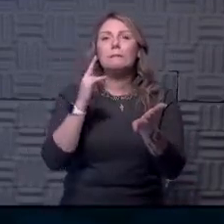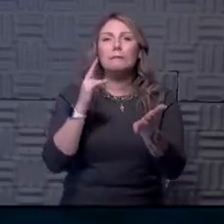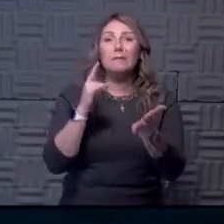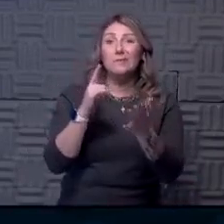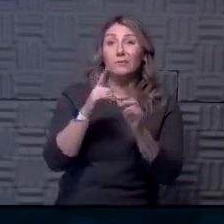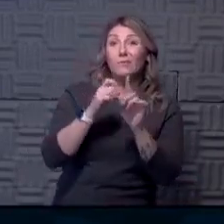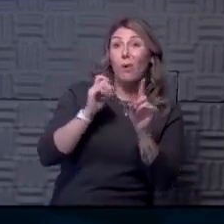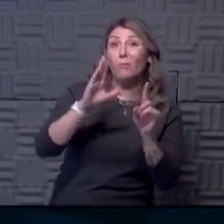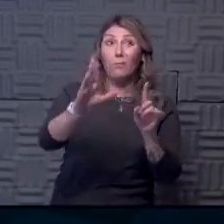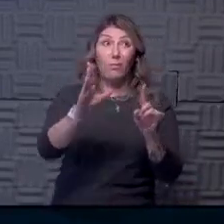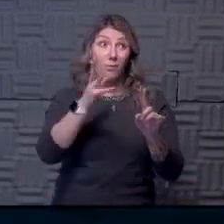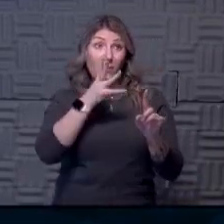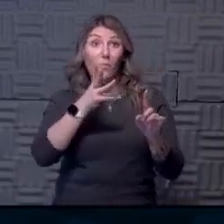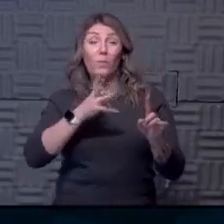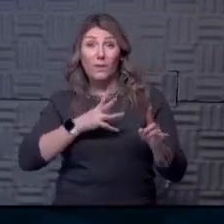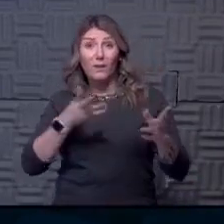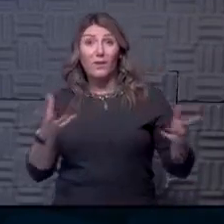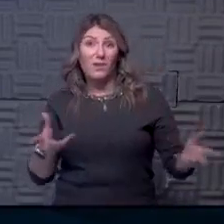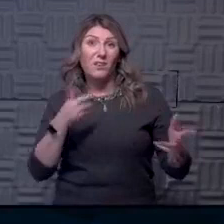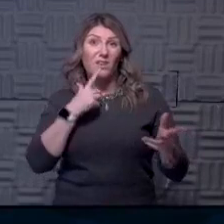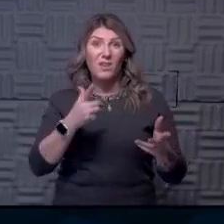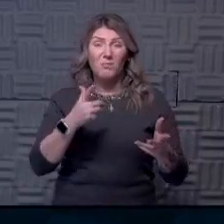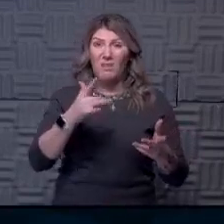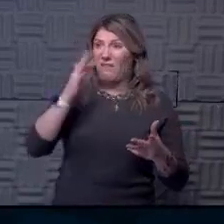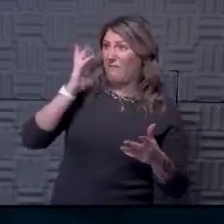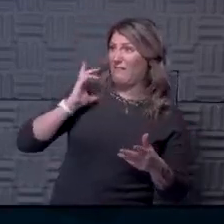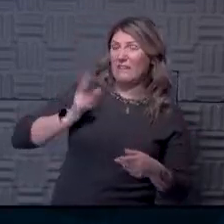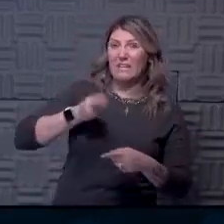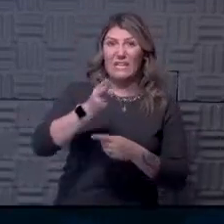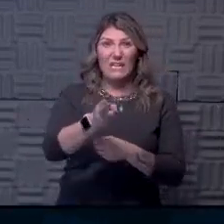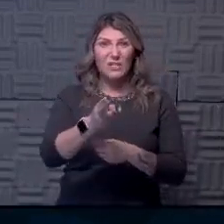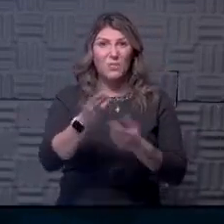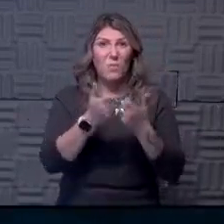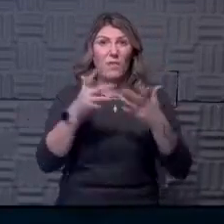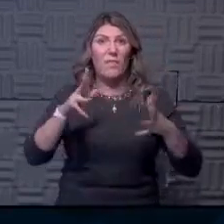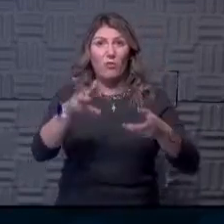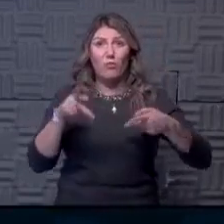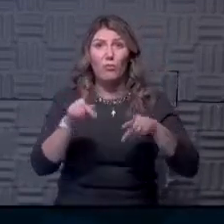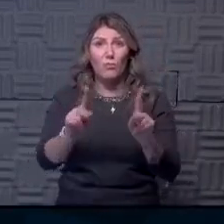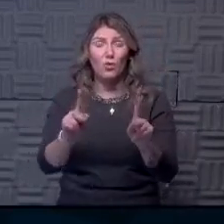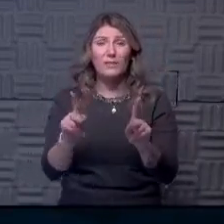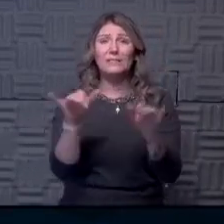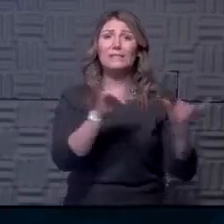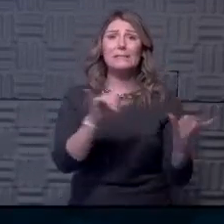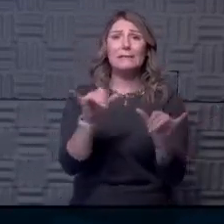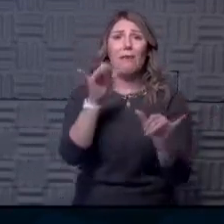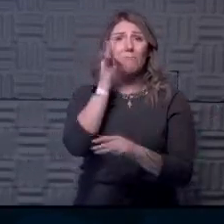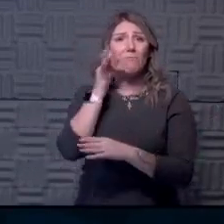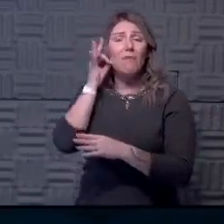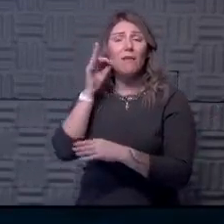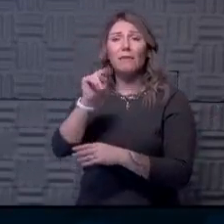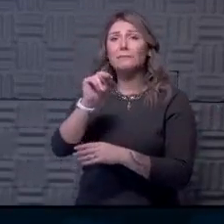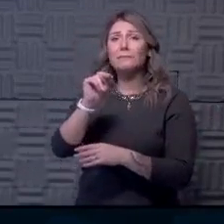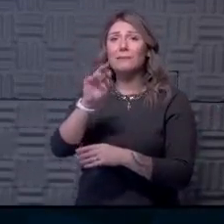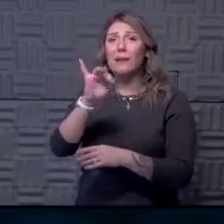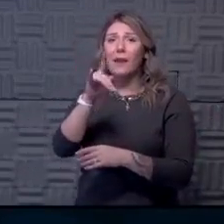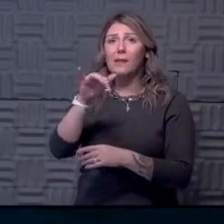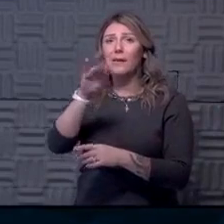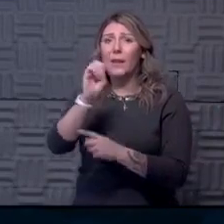historically also there's like a trust issue there with some of those communities, same with the Native American community. So